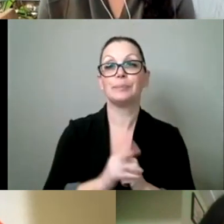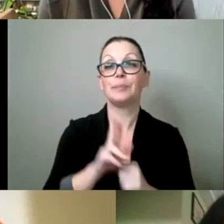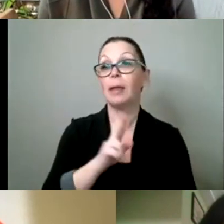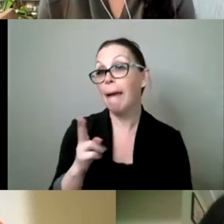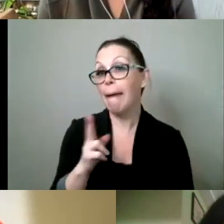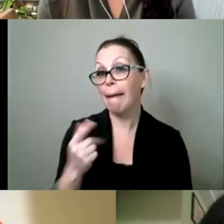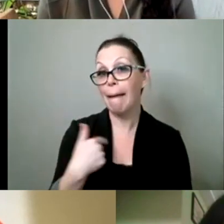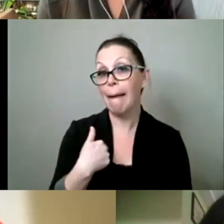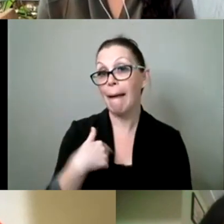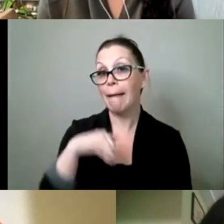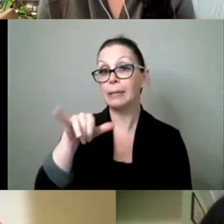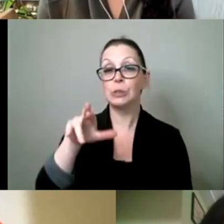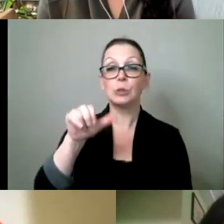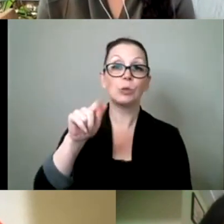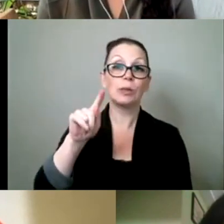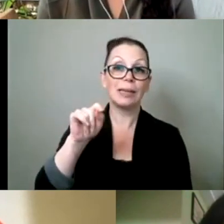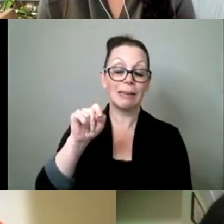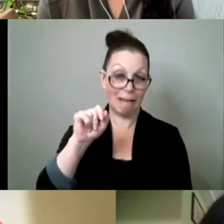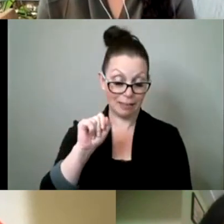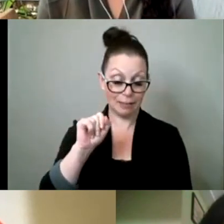I am Juliet Romeo.